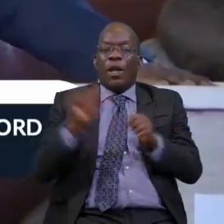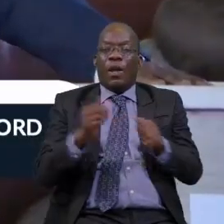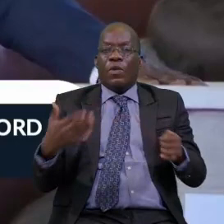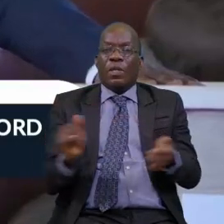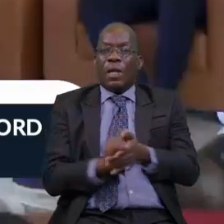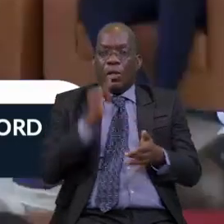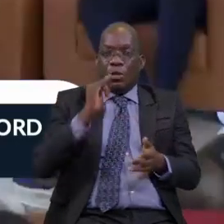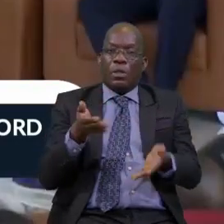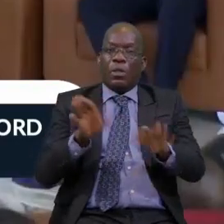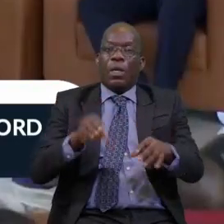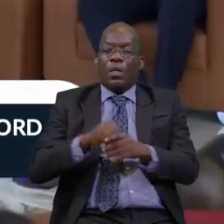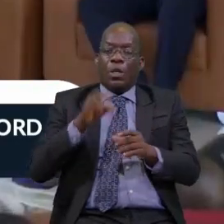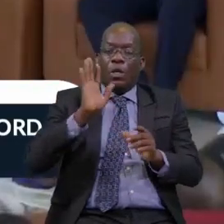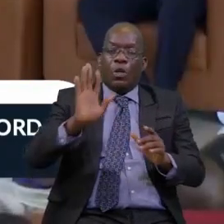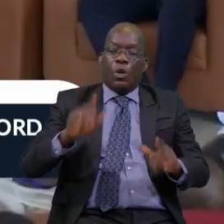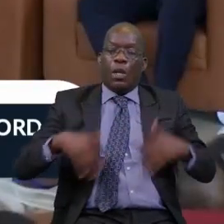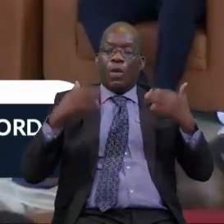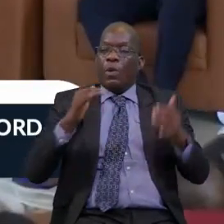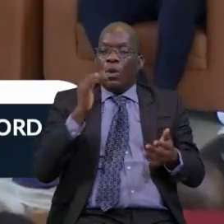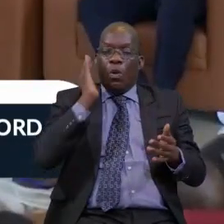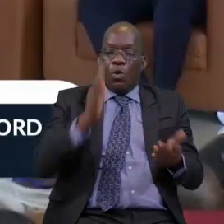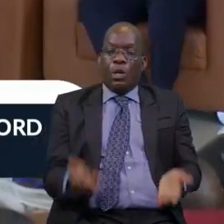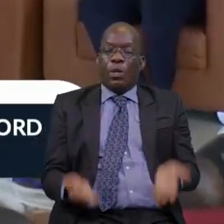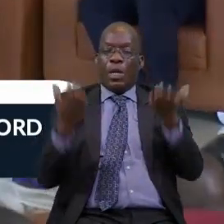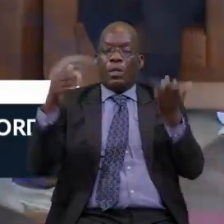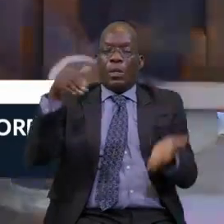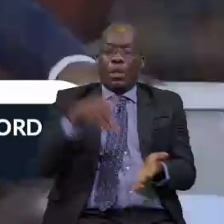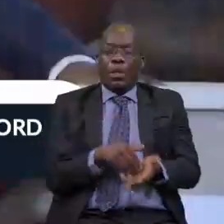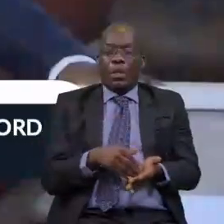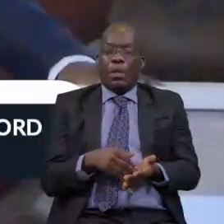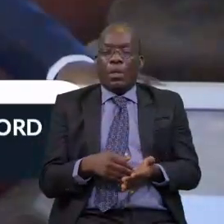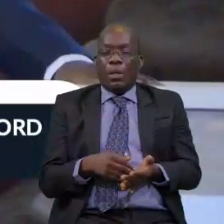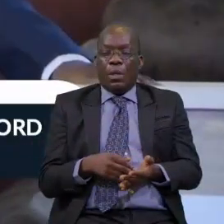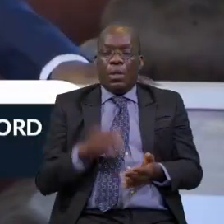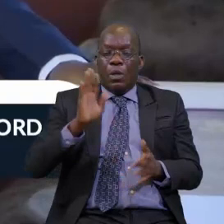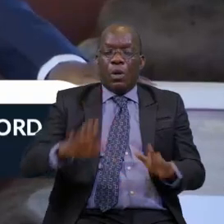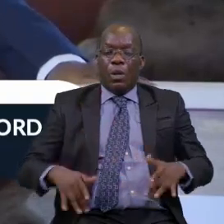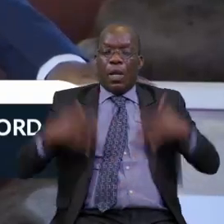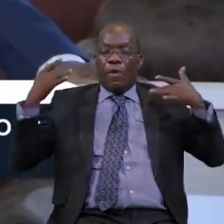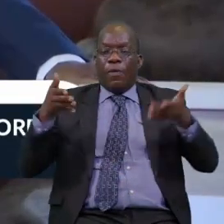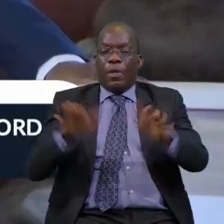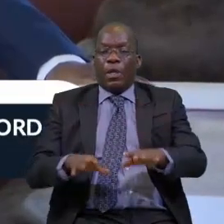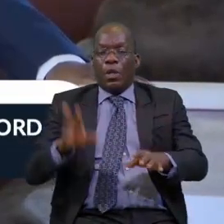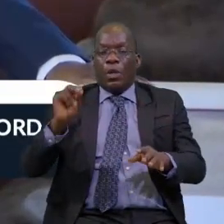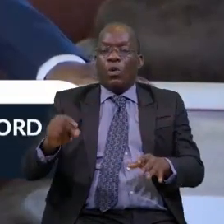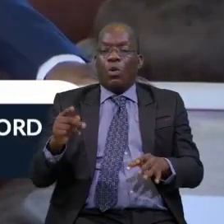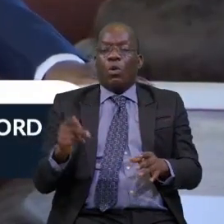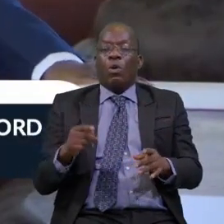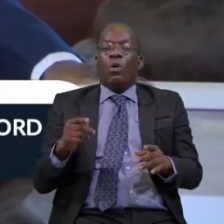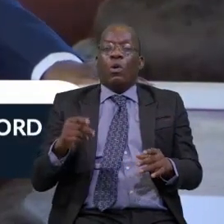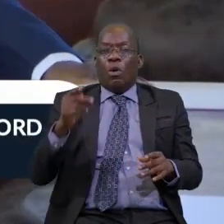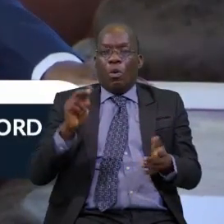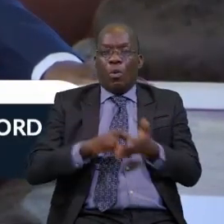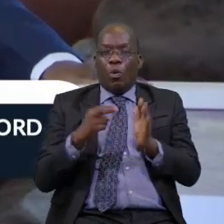rise again. Amen. Your life dead, no purpose, no direction, no achievement,